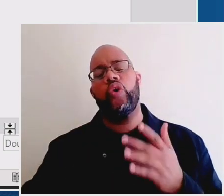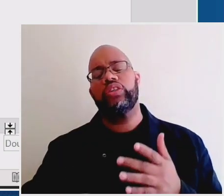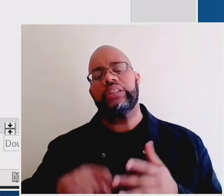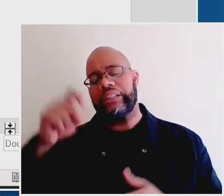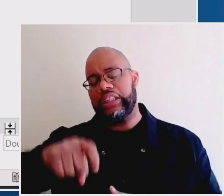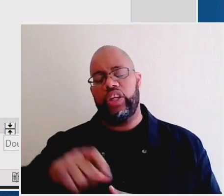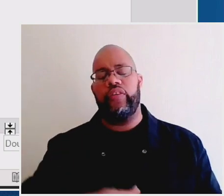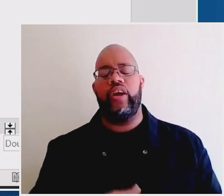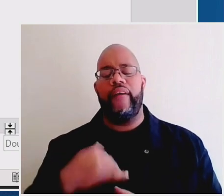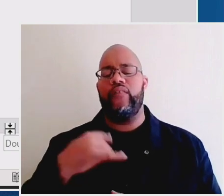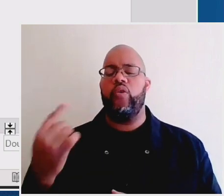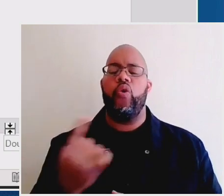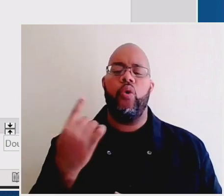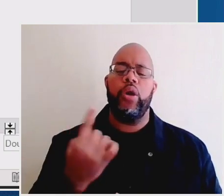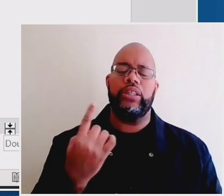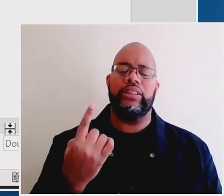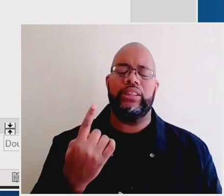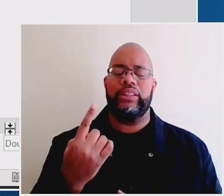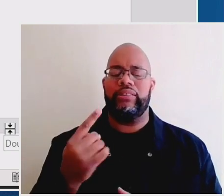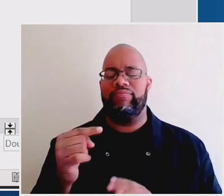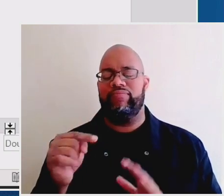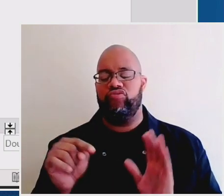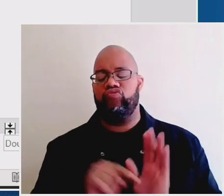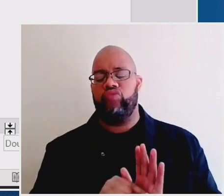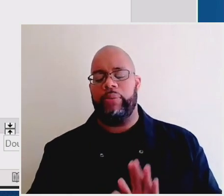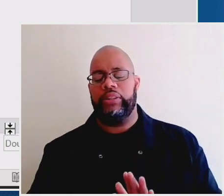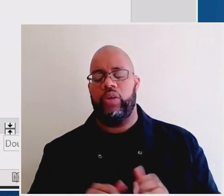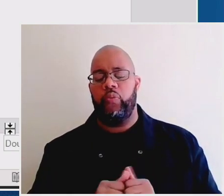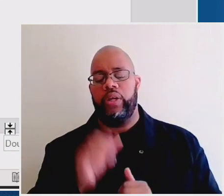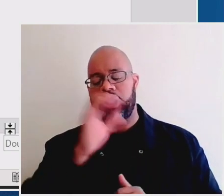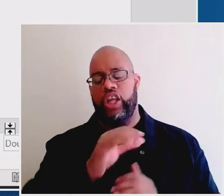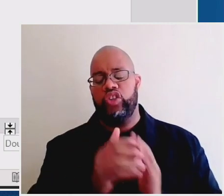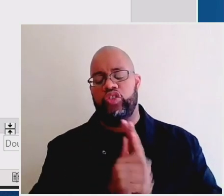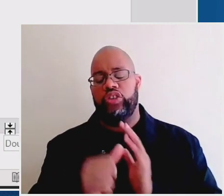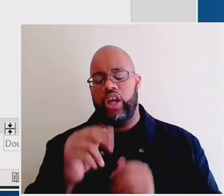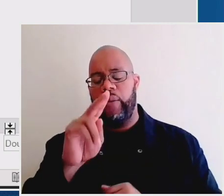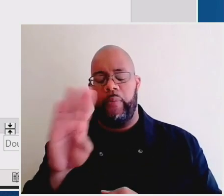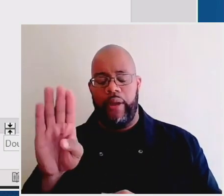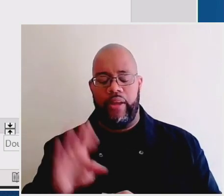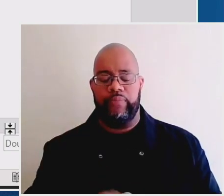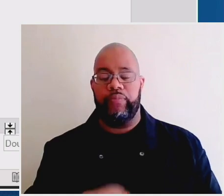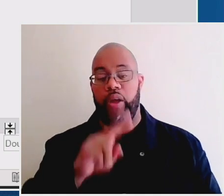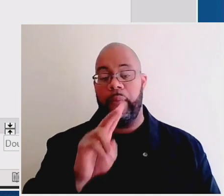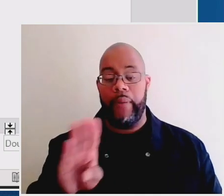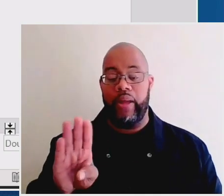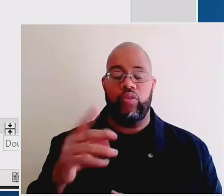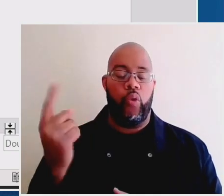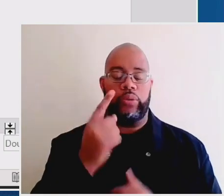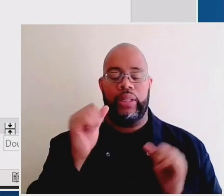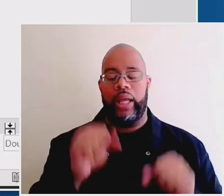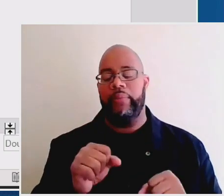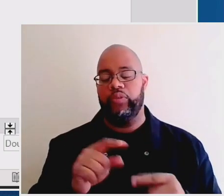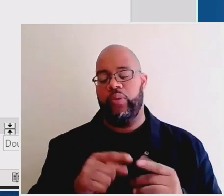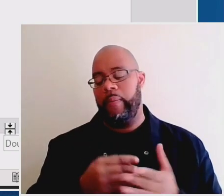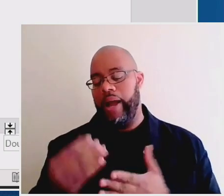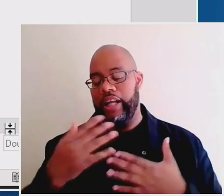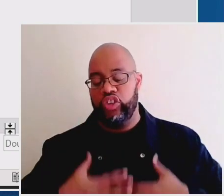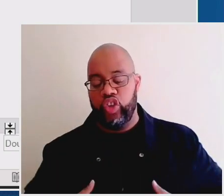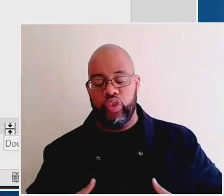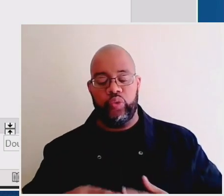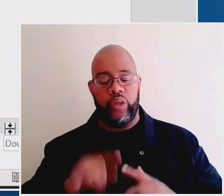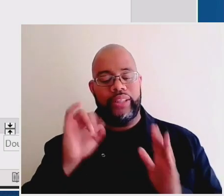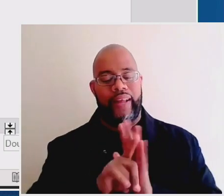There's always been the discrepancy with talent search and Upward Bound. You've always been able to buy T-shirts to identify